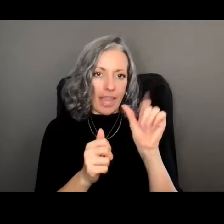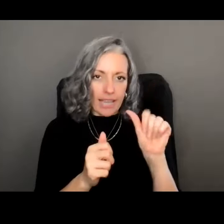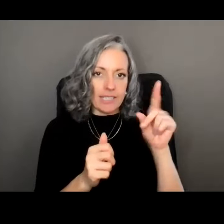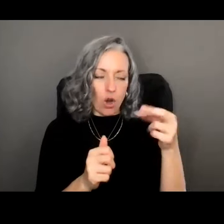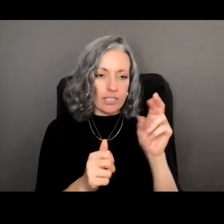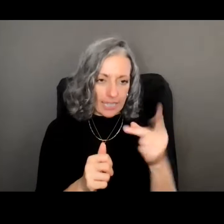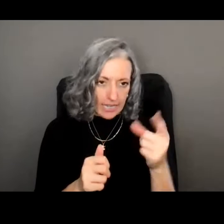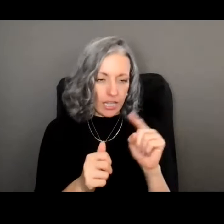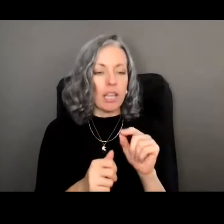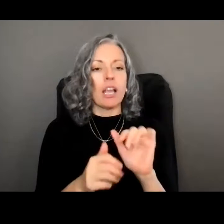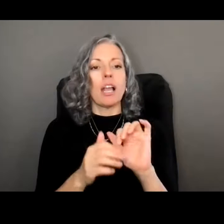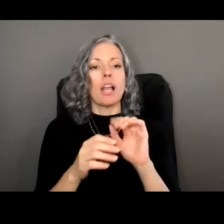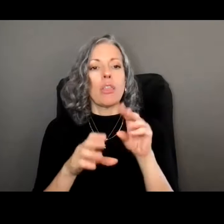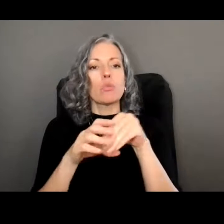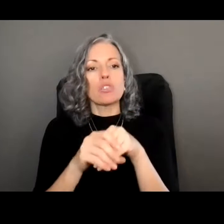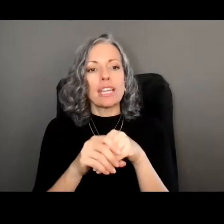are in-house,